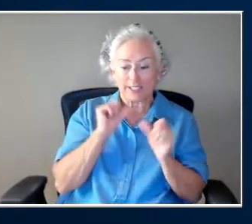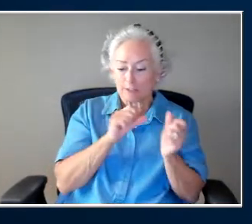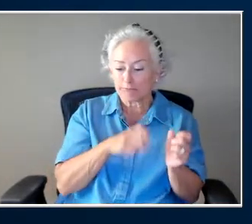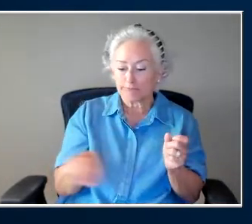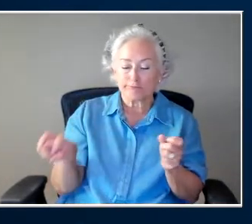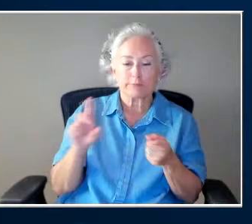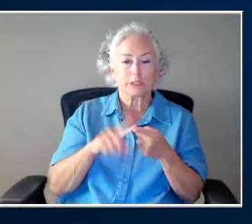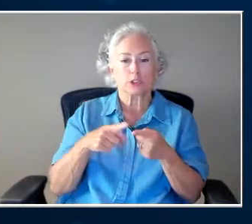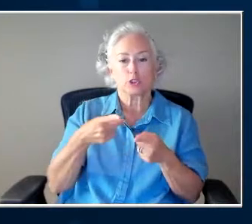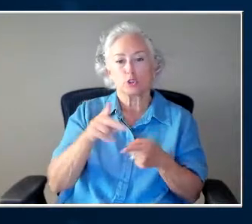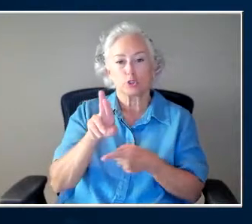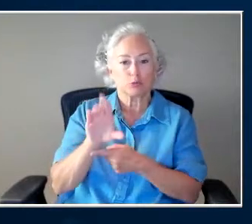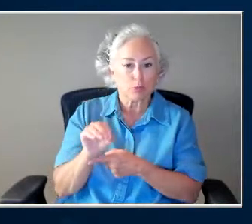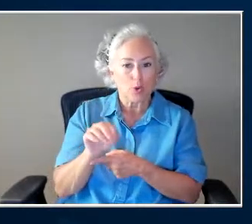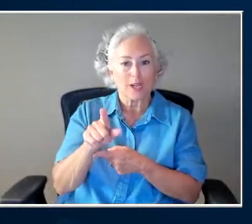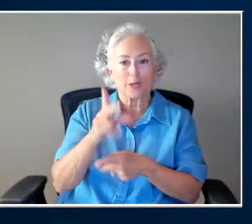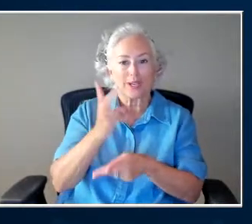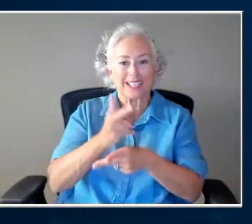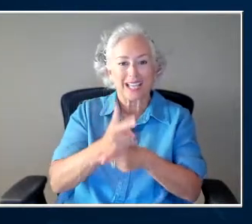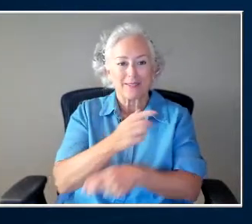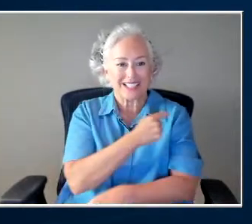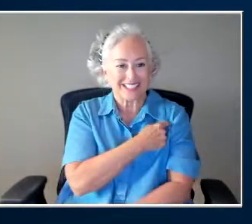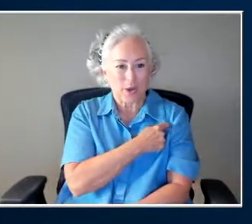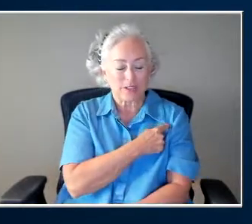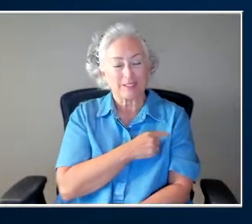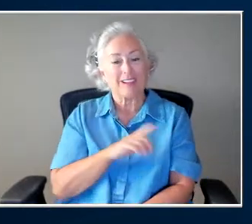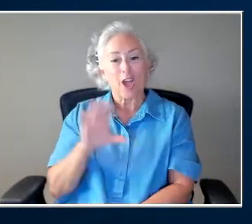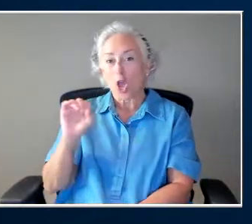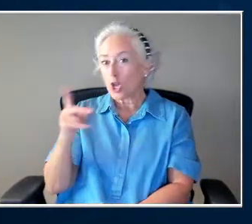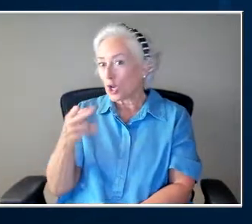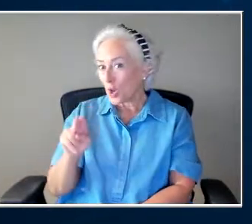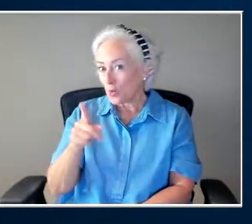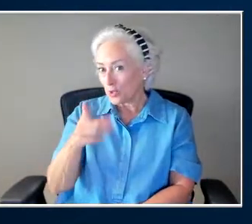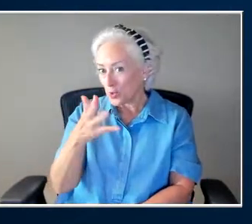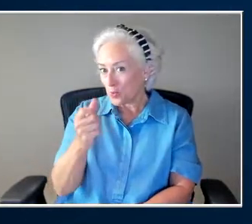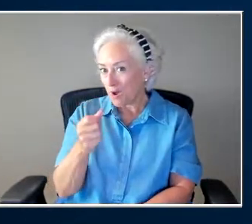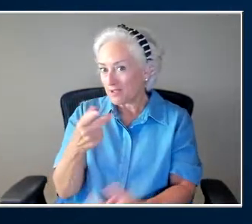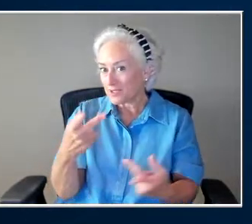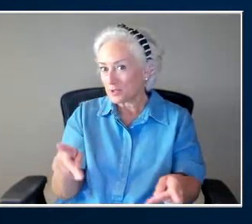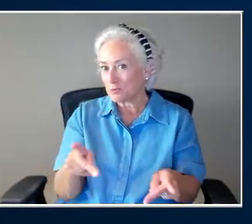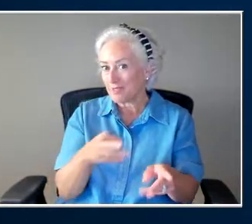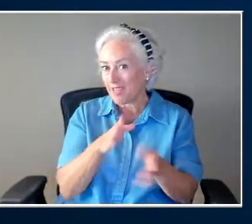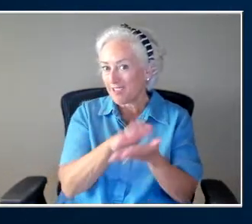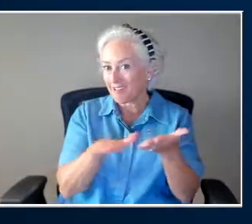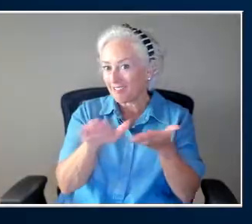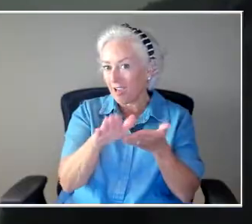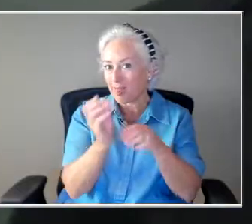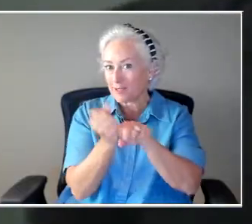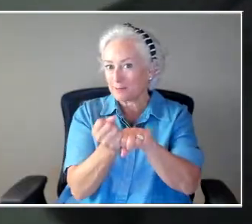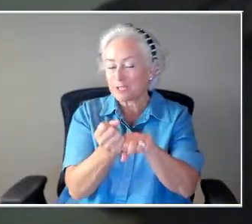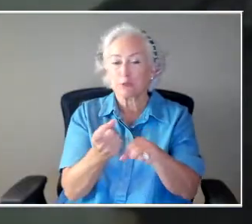shoulder. Speaking of your future, Cohen, you want to play college ball. Any thoughts on where you want to play?